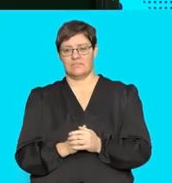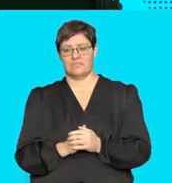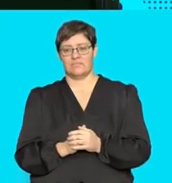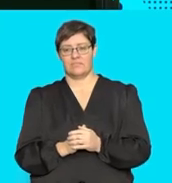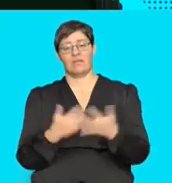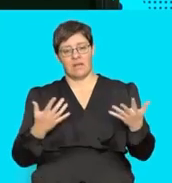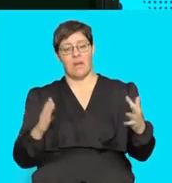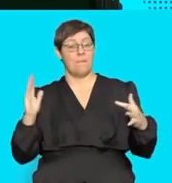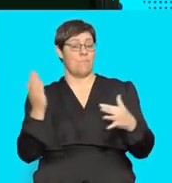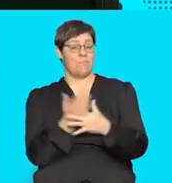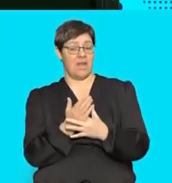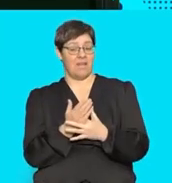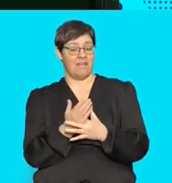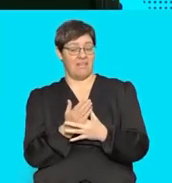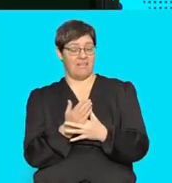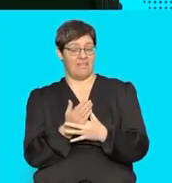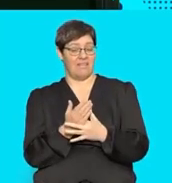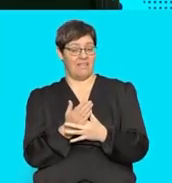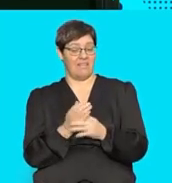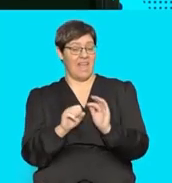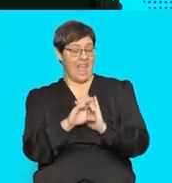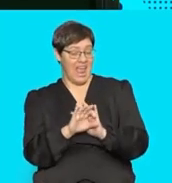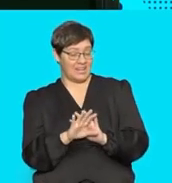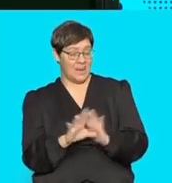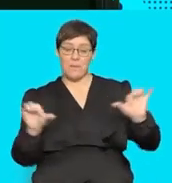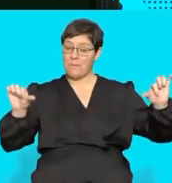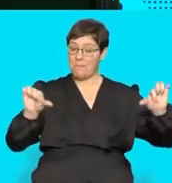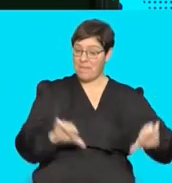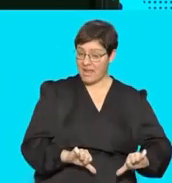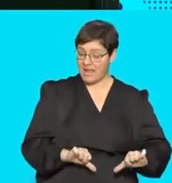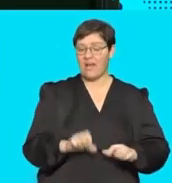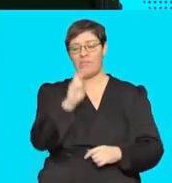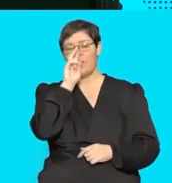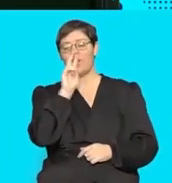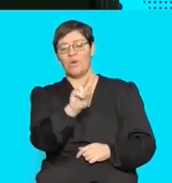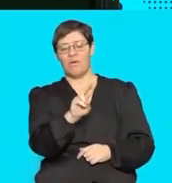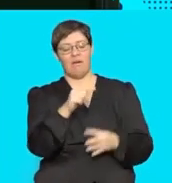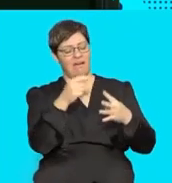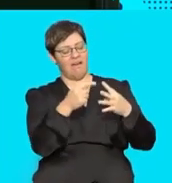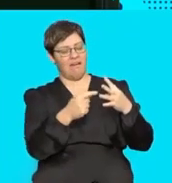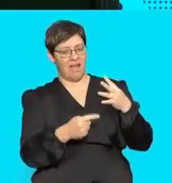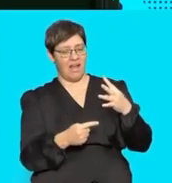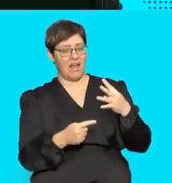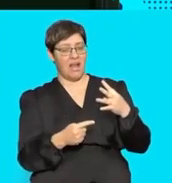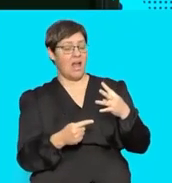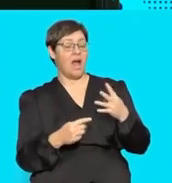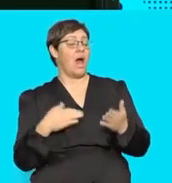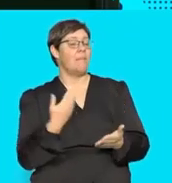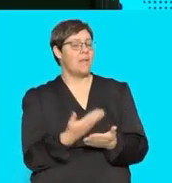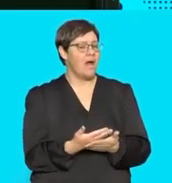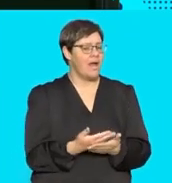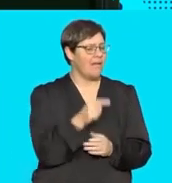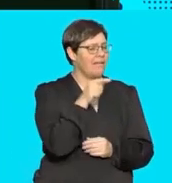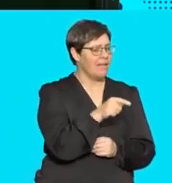Okay, we're going for a quick ad break, and as soon as we come back, we'll be looking at how we can apply this ambiguous case